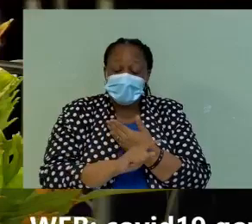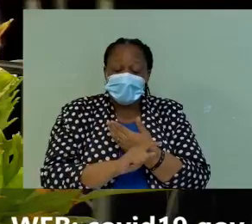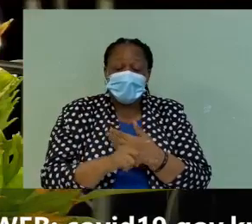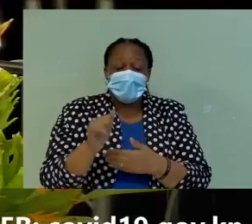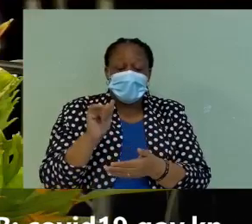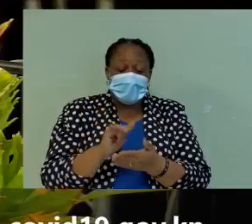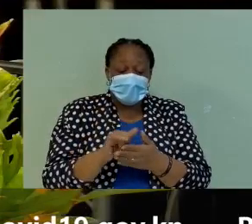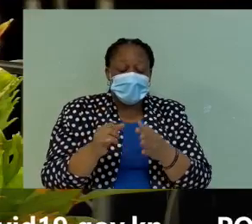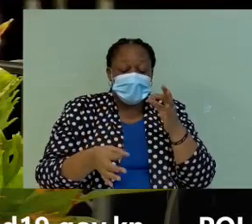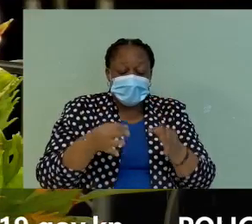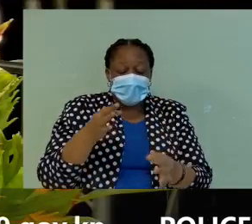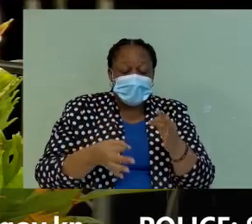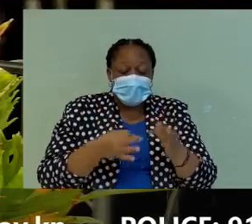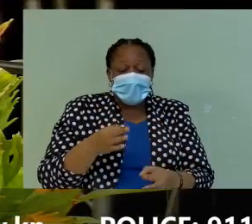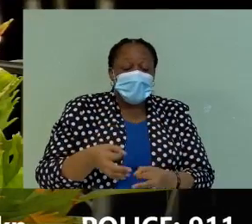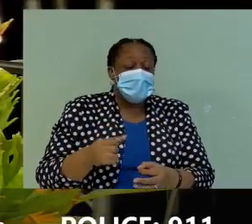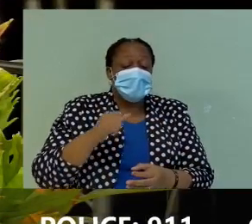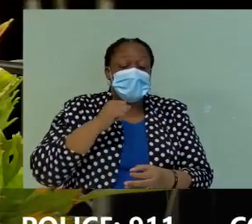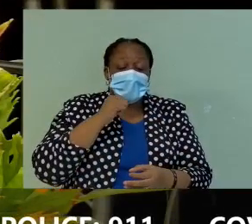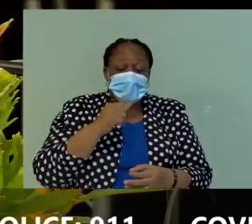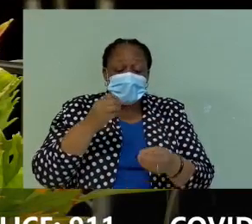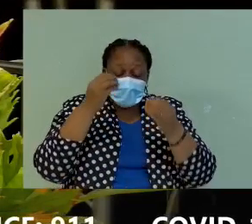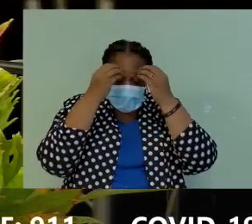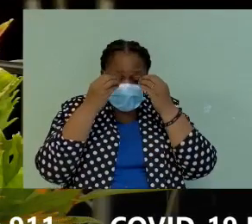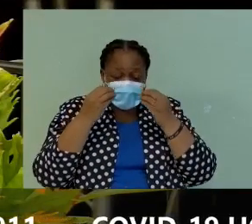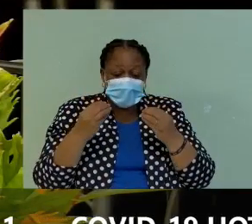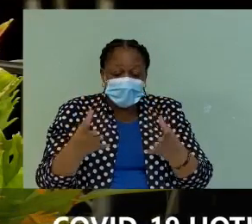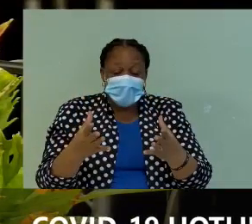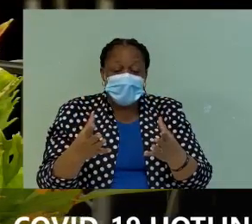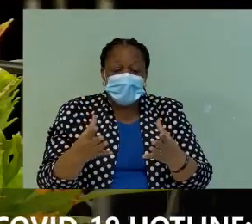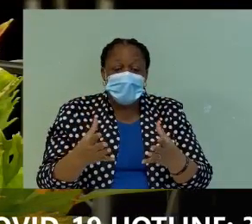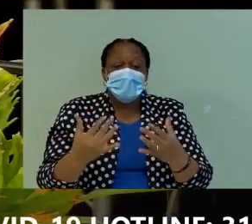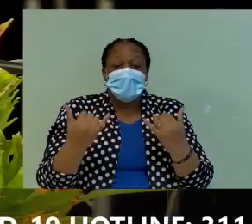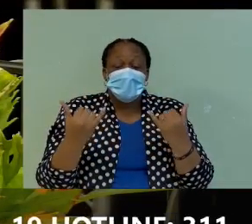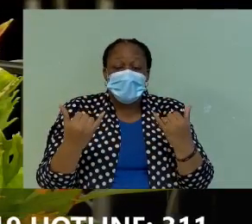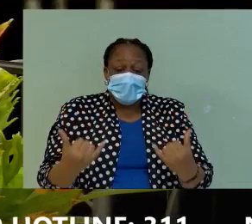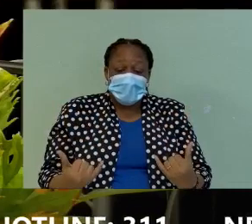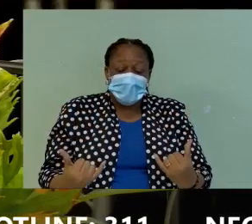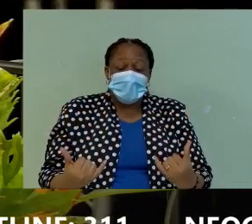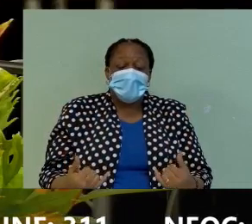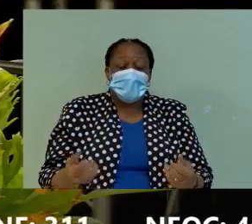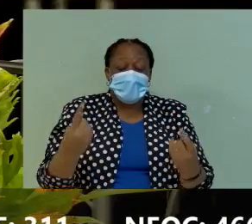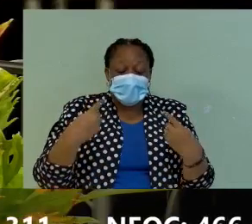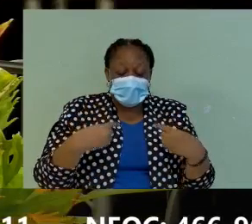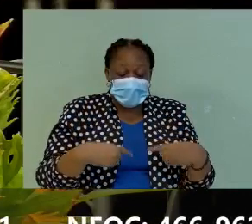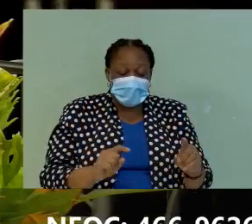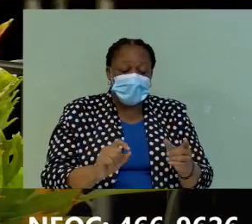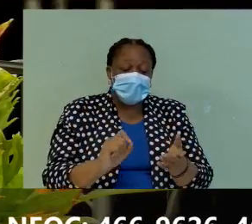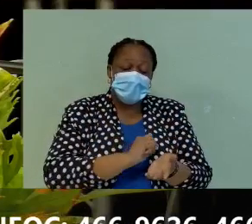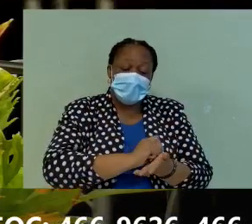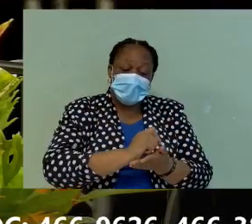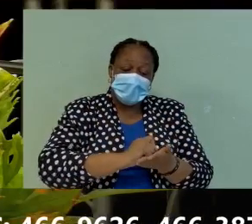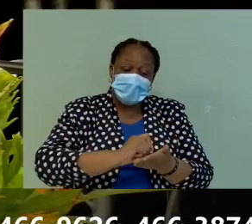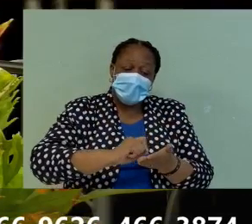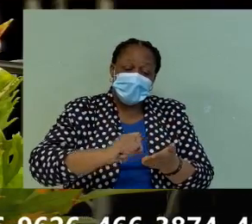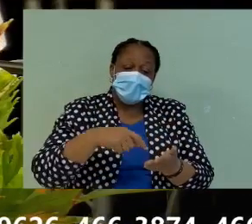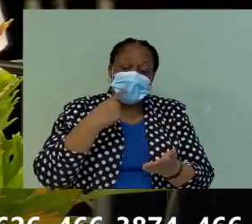and pledges her support that the full extent of the law has to be laid upon these businesses that